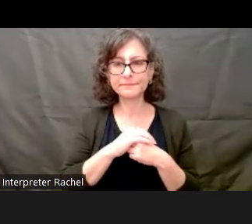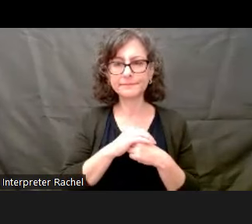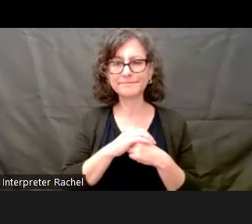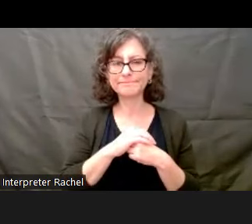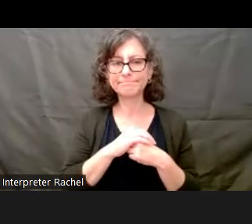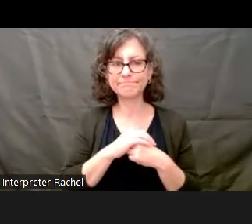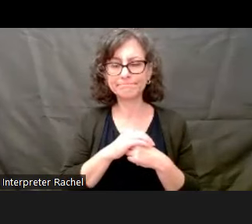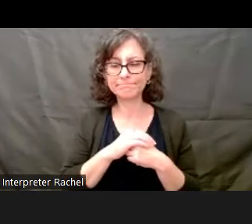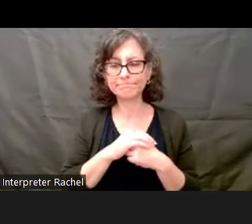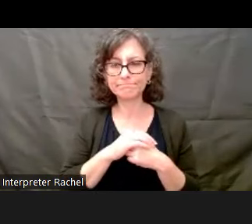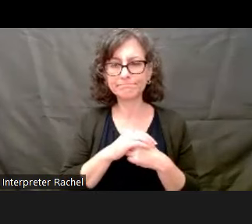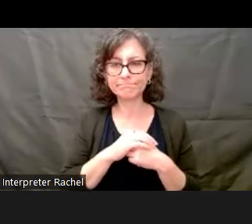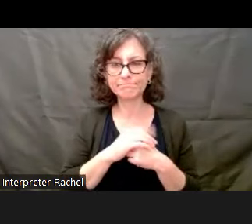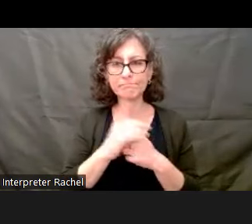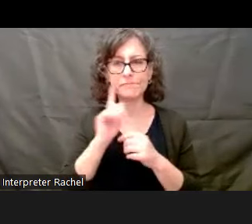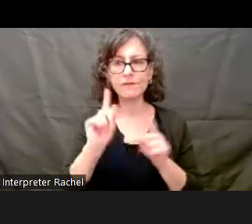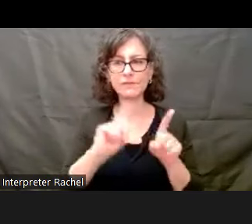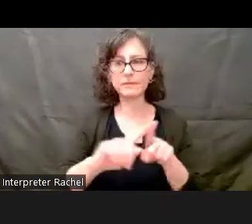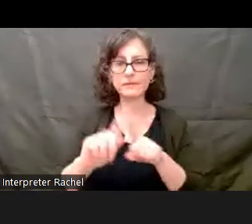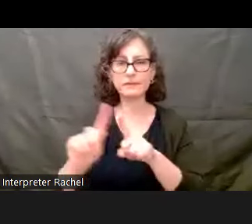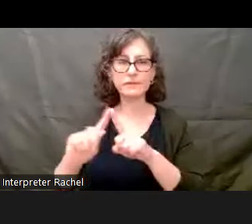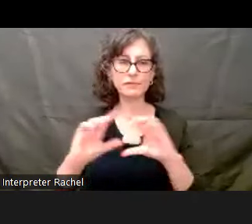to all the groups in.